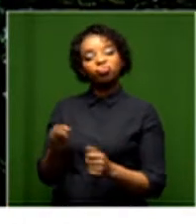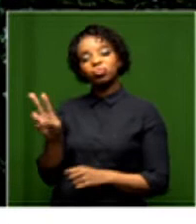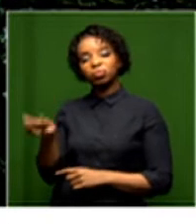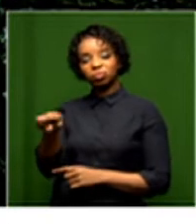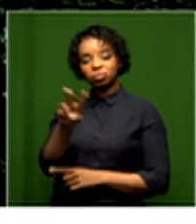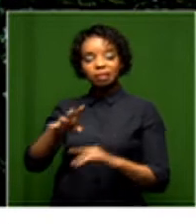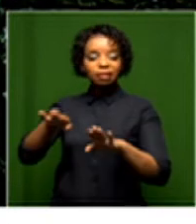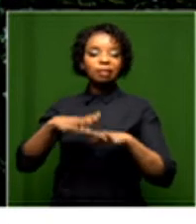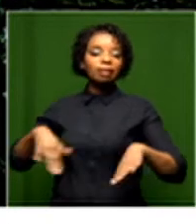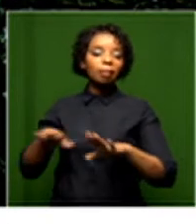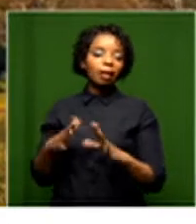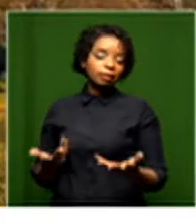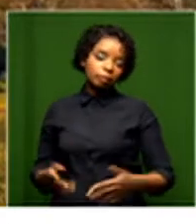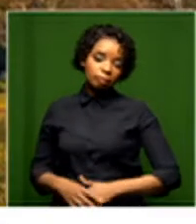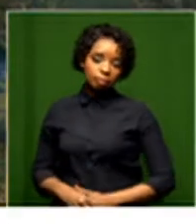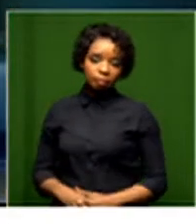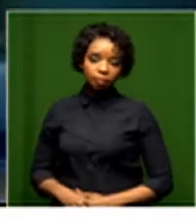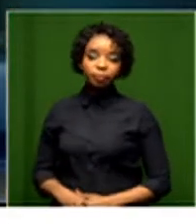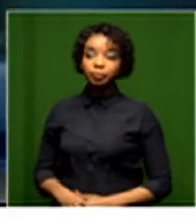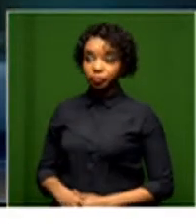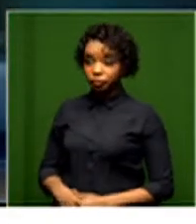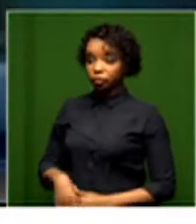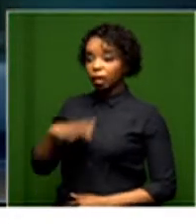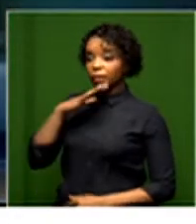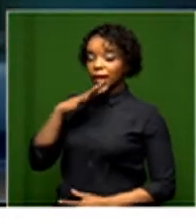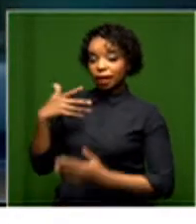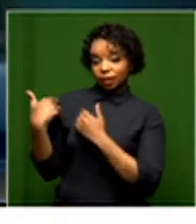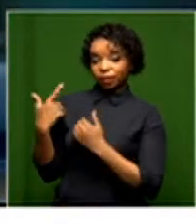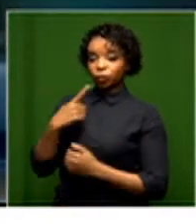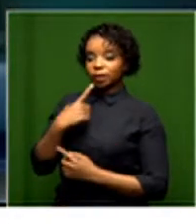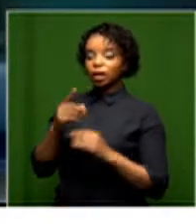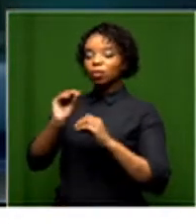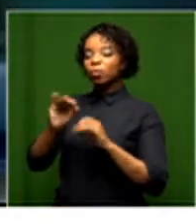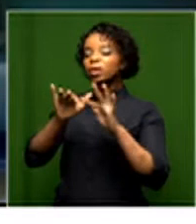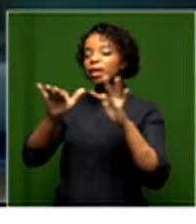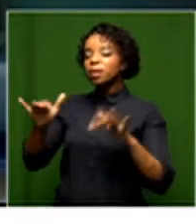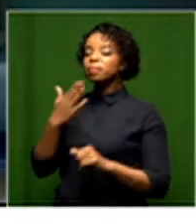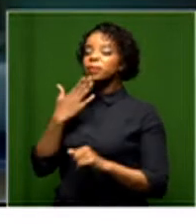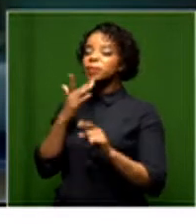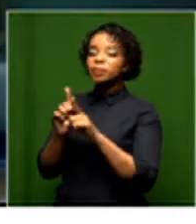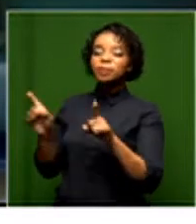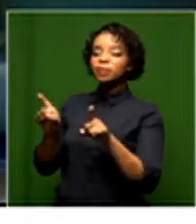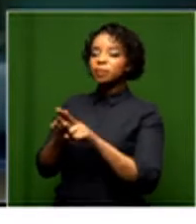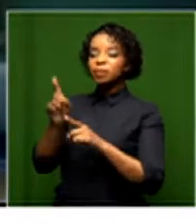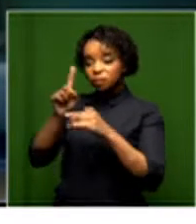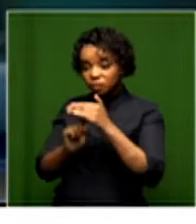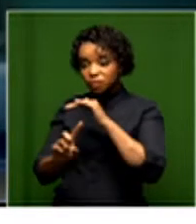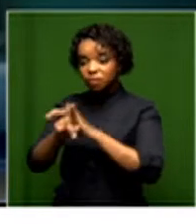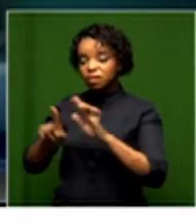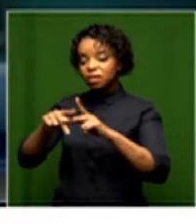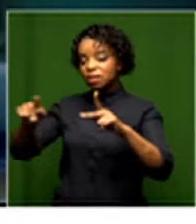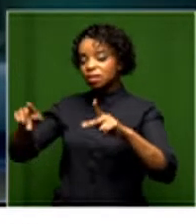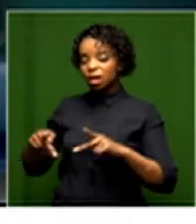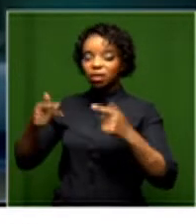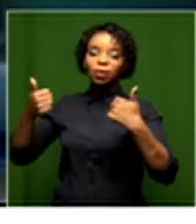play. You know, Craig, it's safe to mention that there are those who still haven't visited any of the botanical gardens and